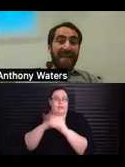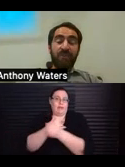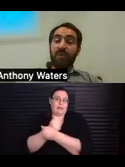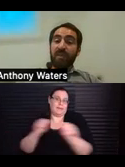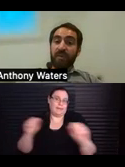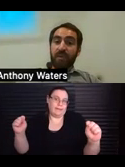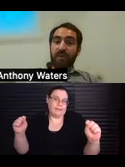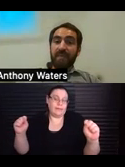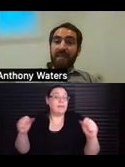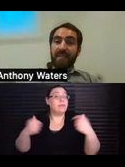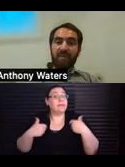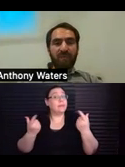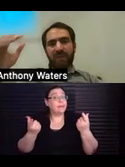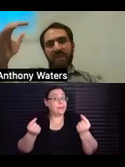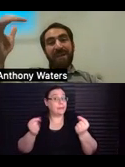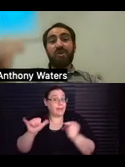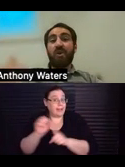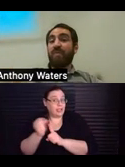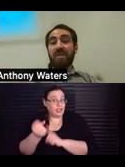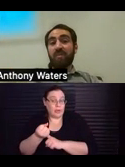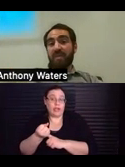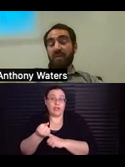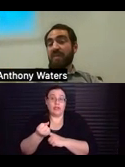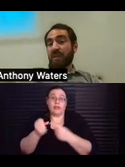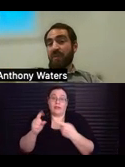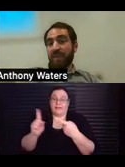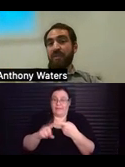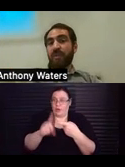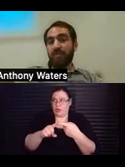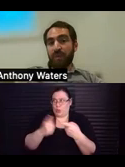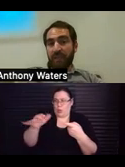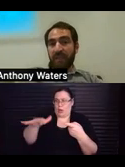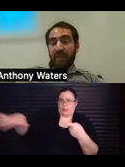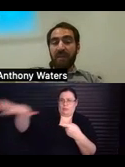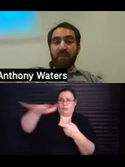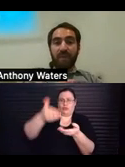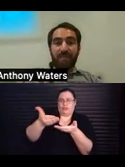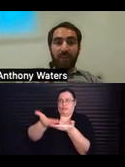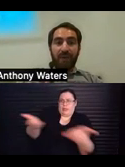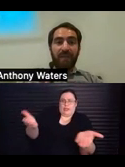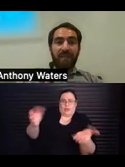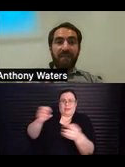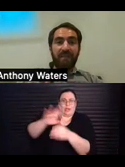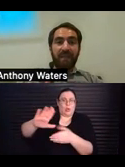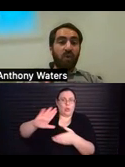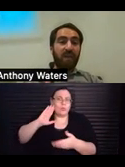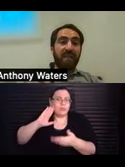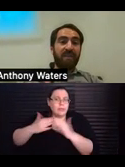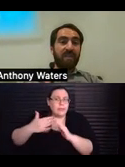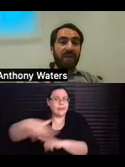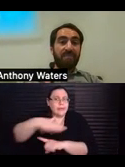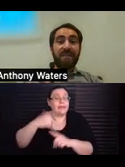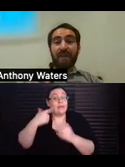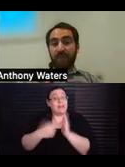what I do in those circumstances is, first, it's about knowing what the resources are within your community. For example, out here in Oregon,